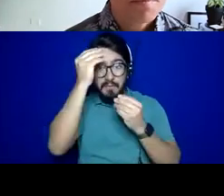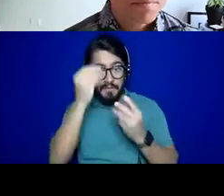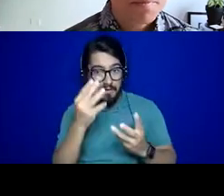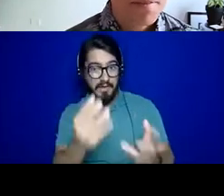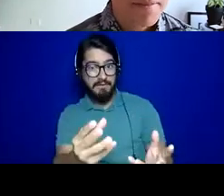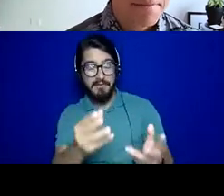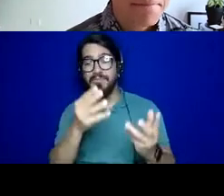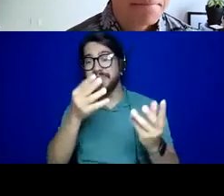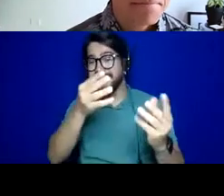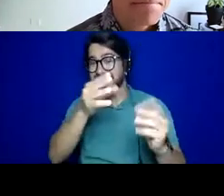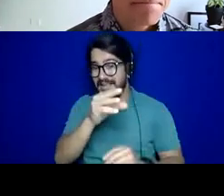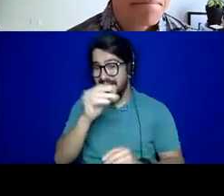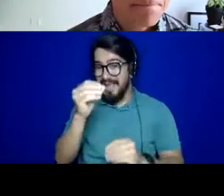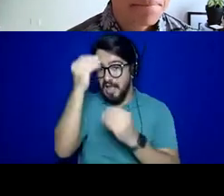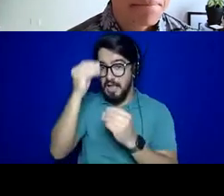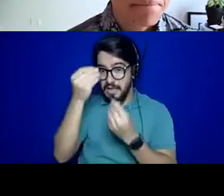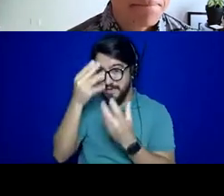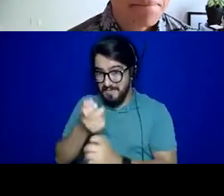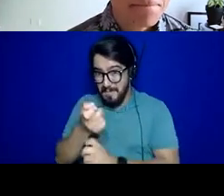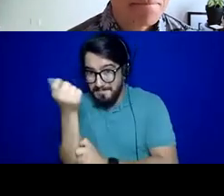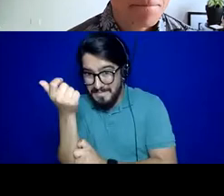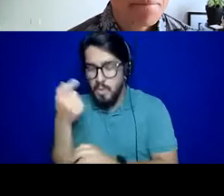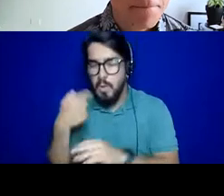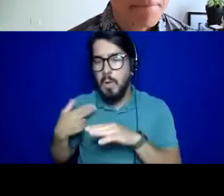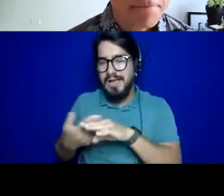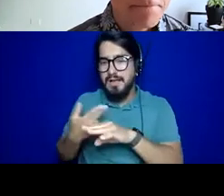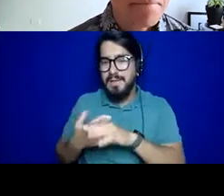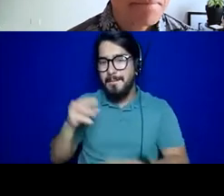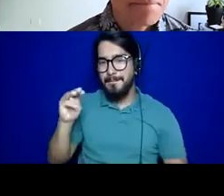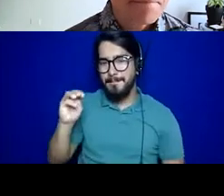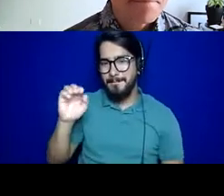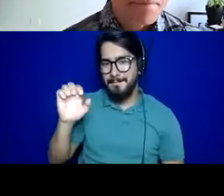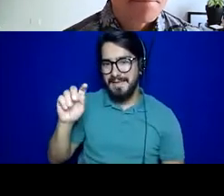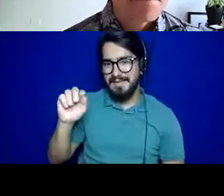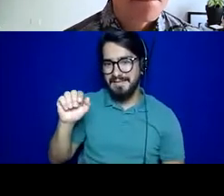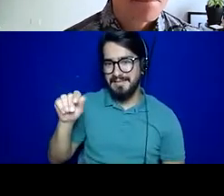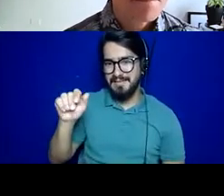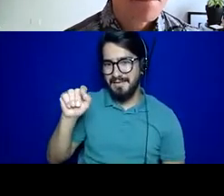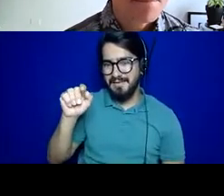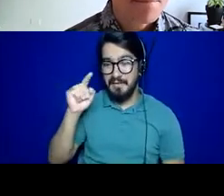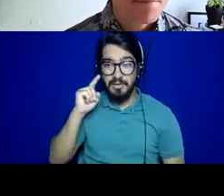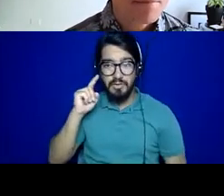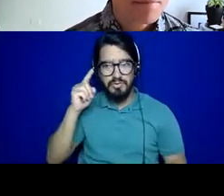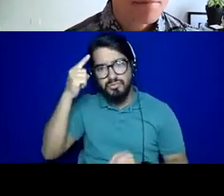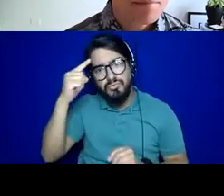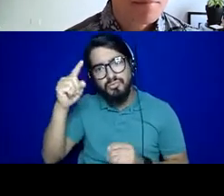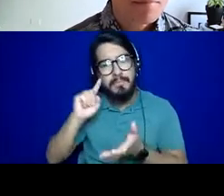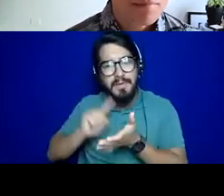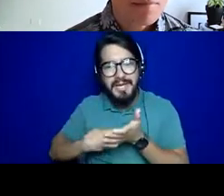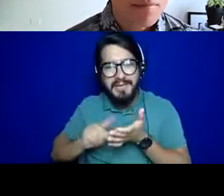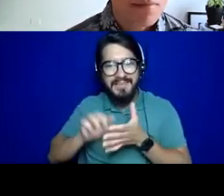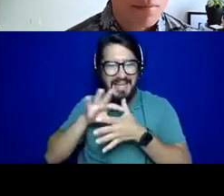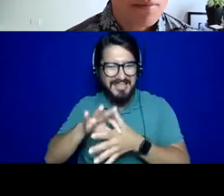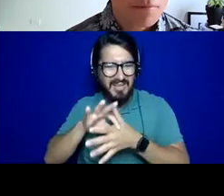disinformation, we're using metadata as a way to verify content sometimes and trying to understand like when and how it